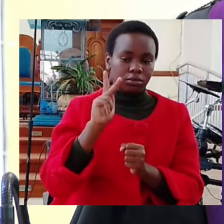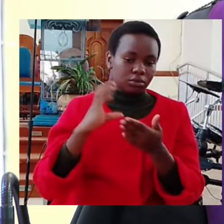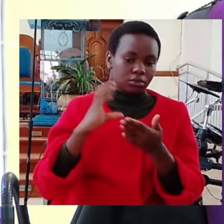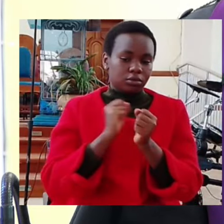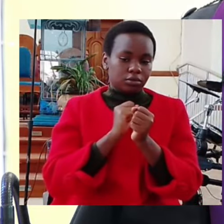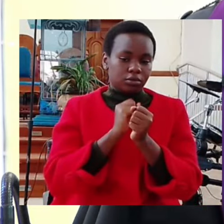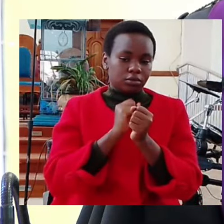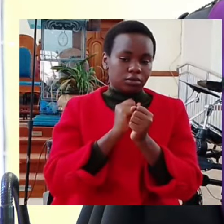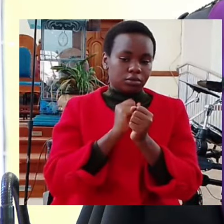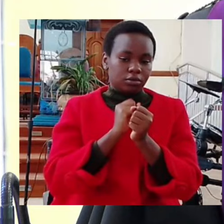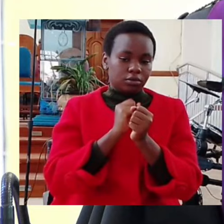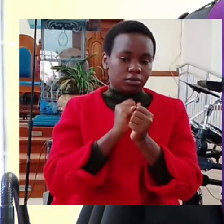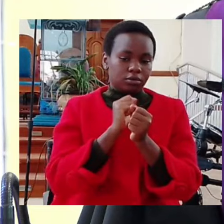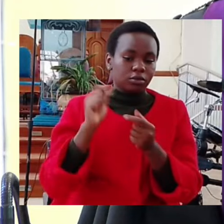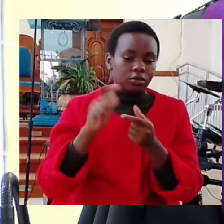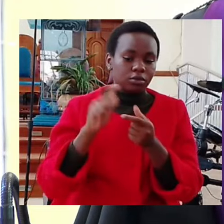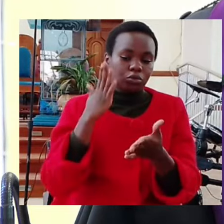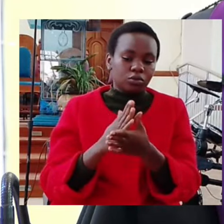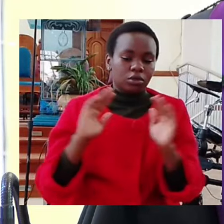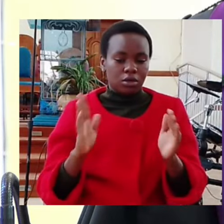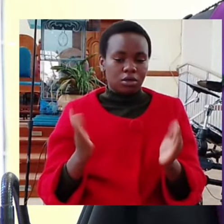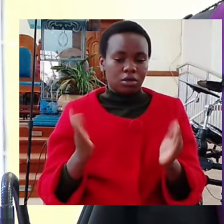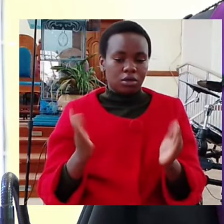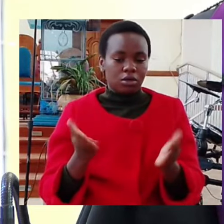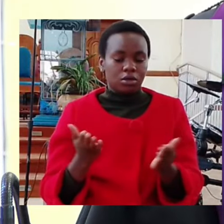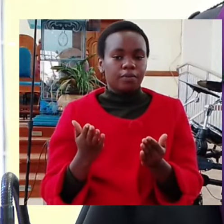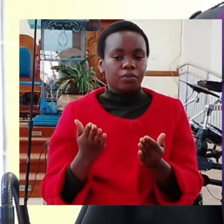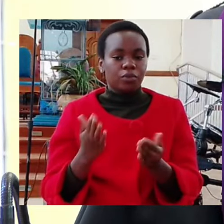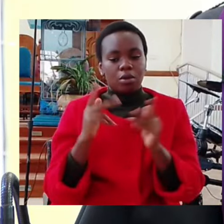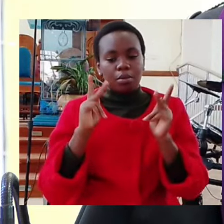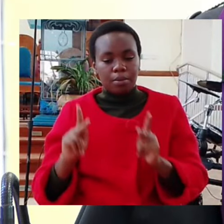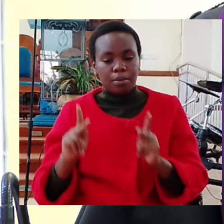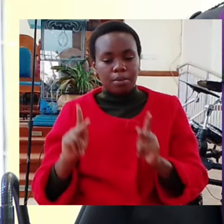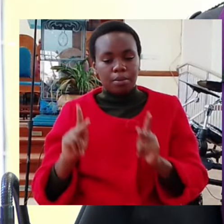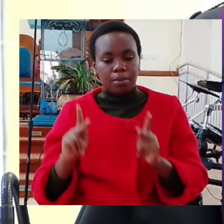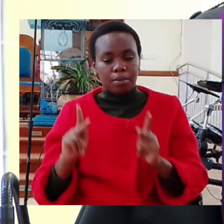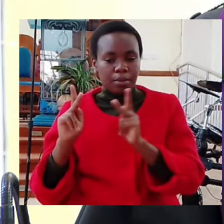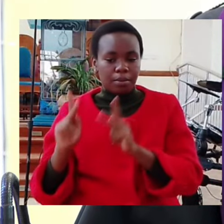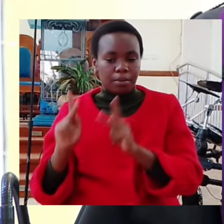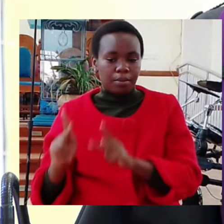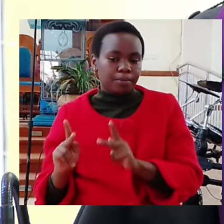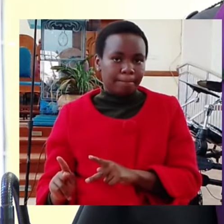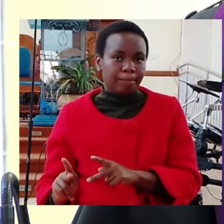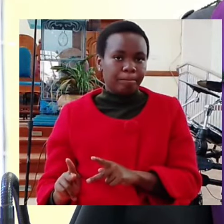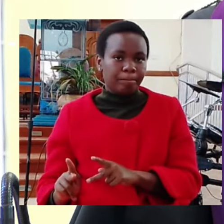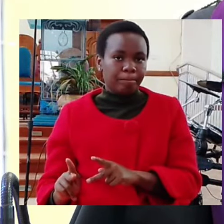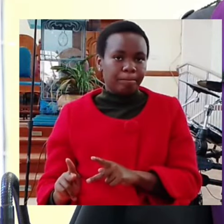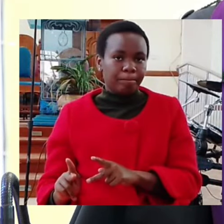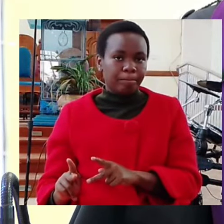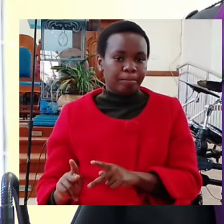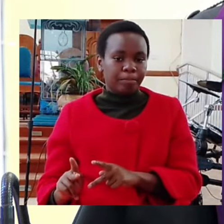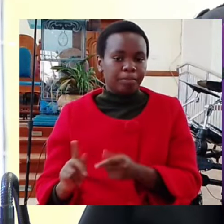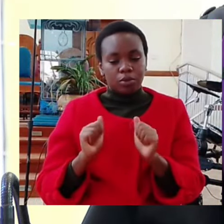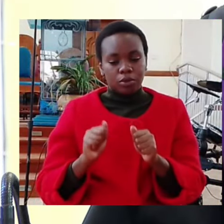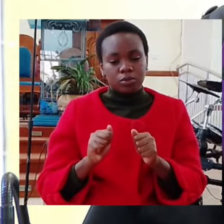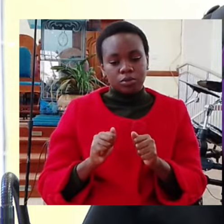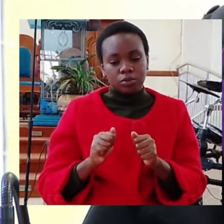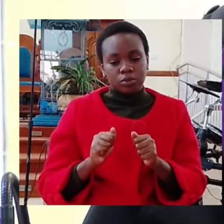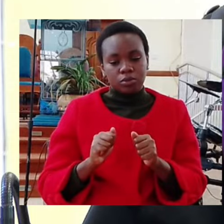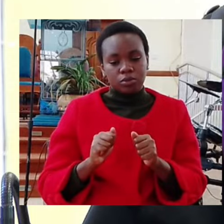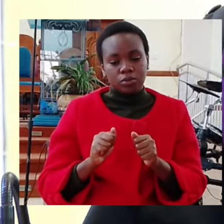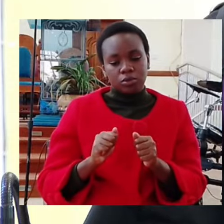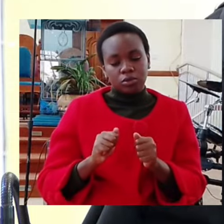ri umanagiririai o mundu na mundu uria ungi na mwikanagire hinya o ta